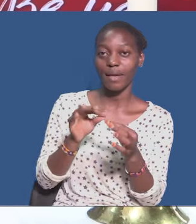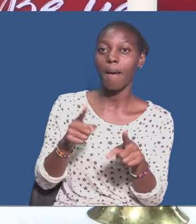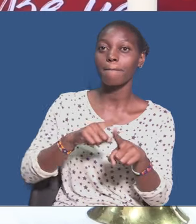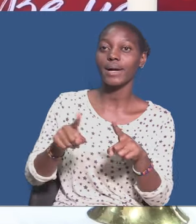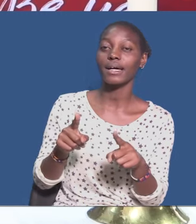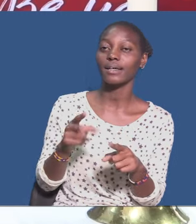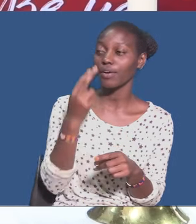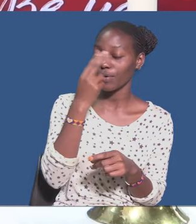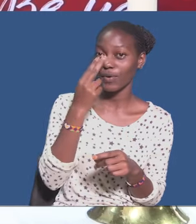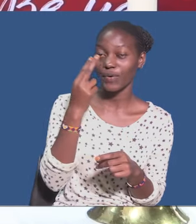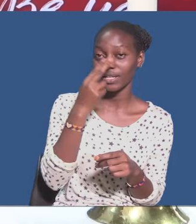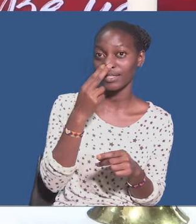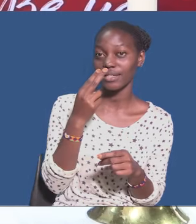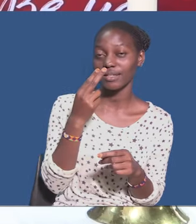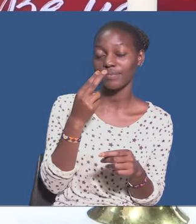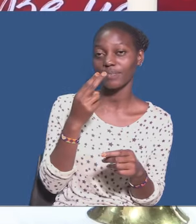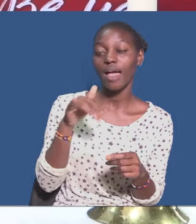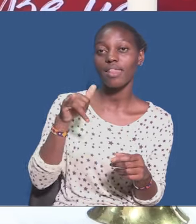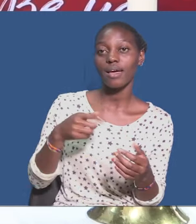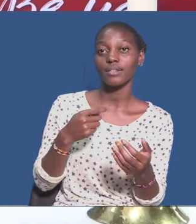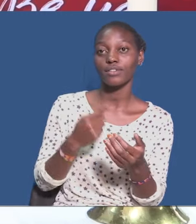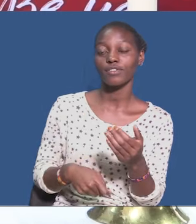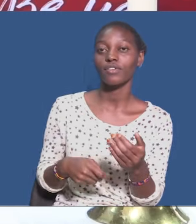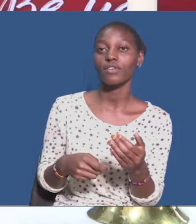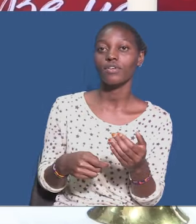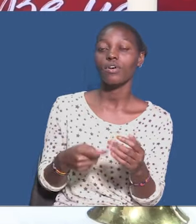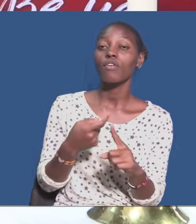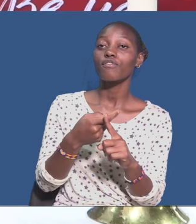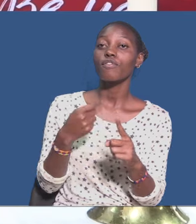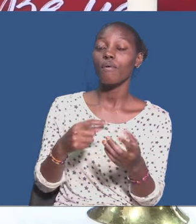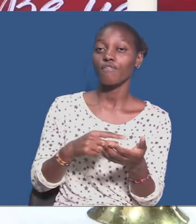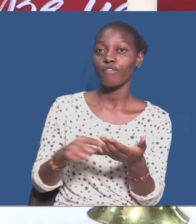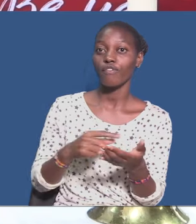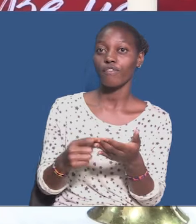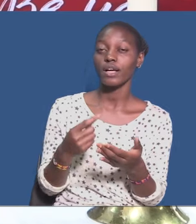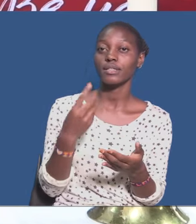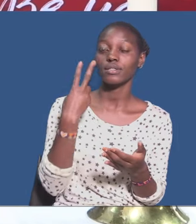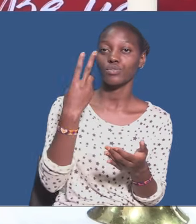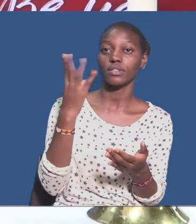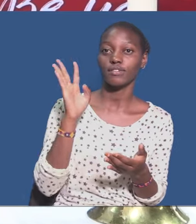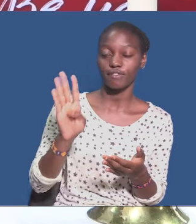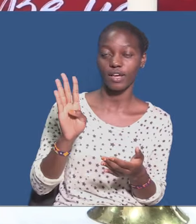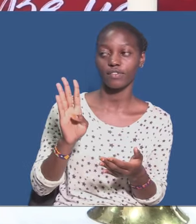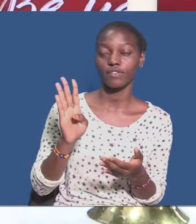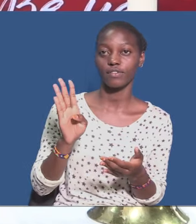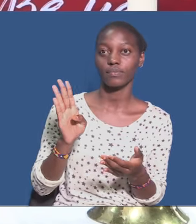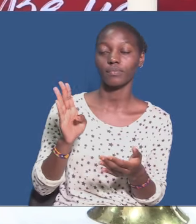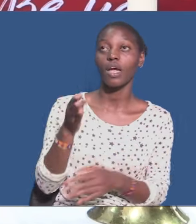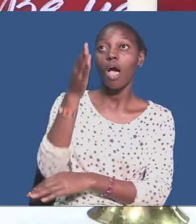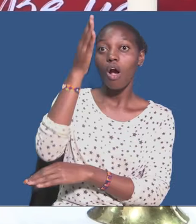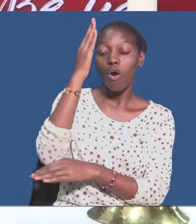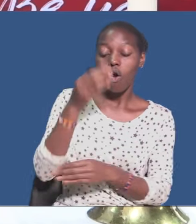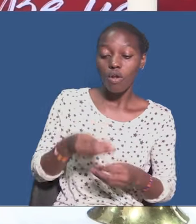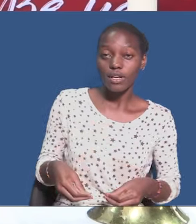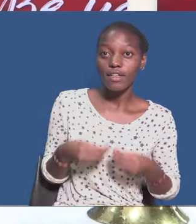its actual cost thereof. From verse 25, we read, God presented